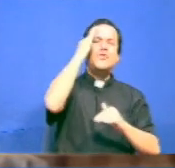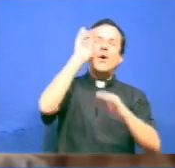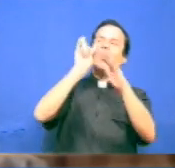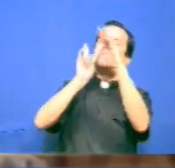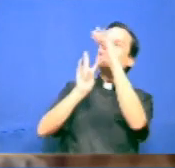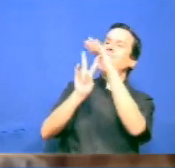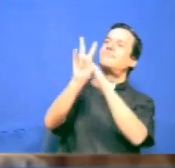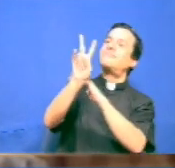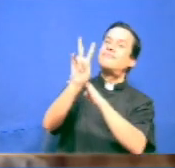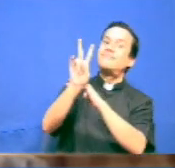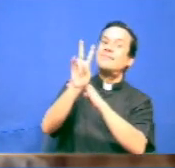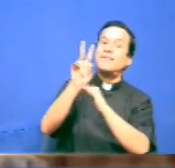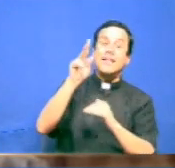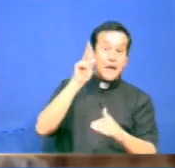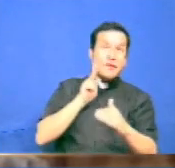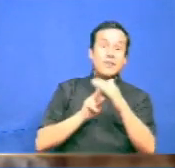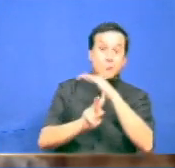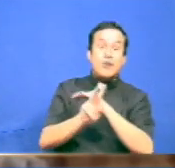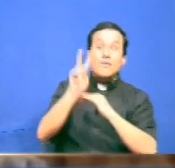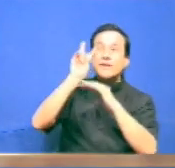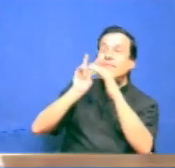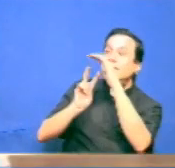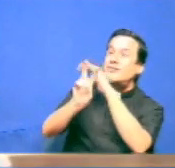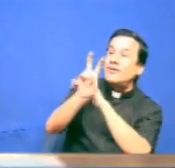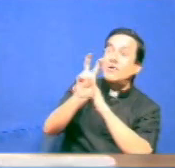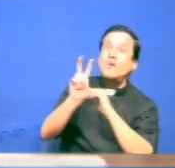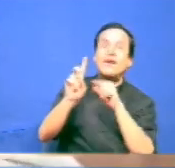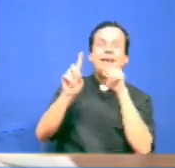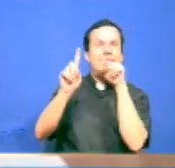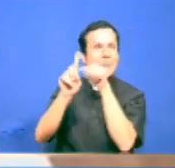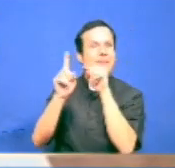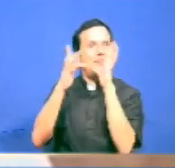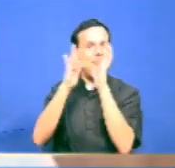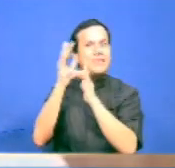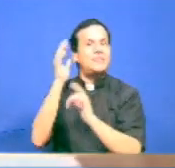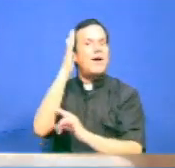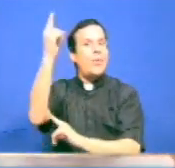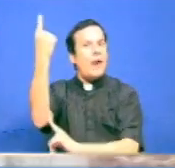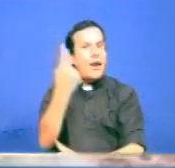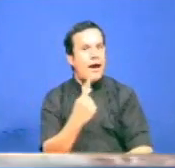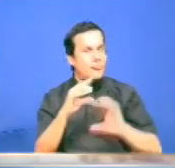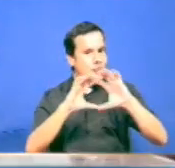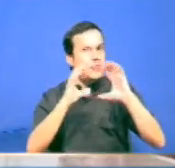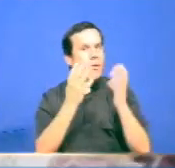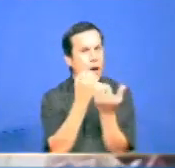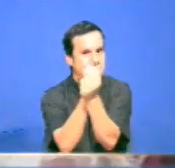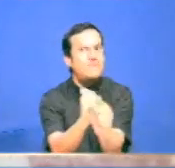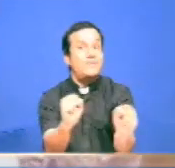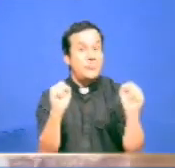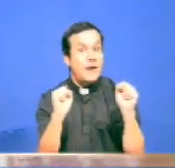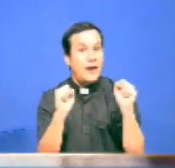man who came to save the world. And they say, Peter says, we